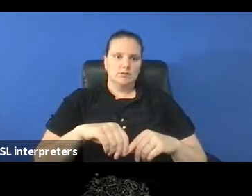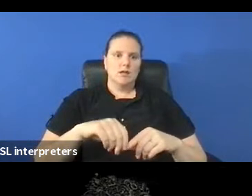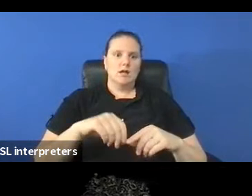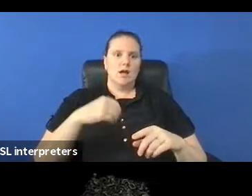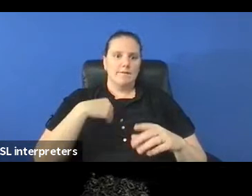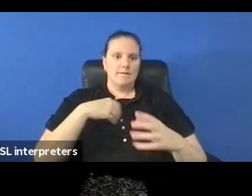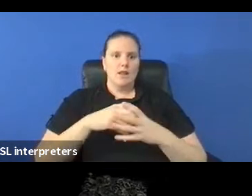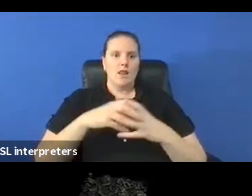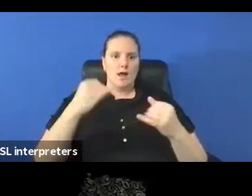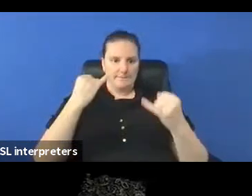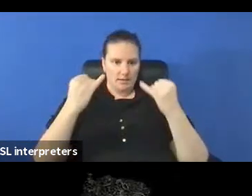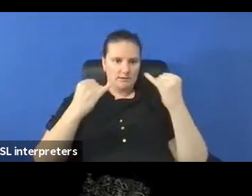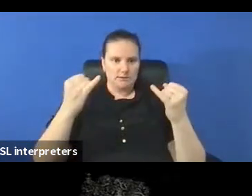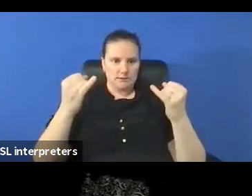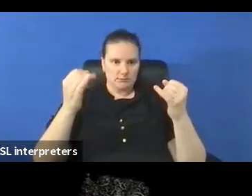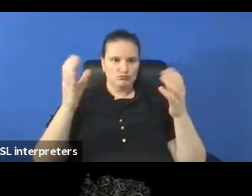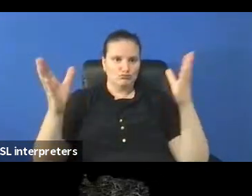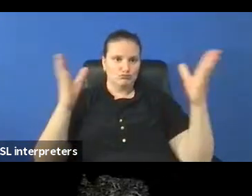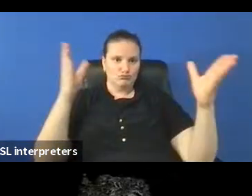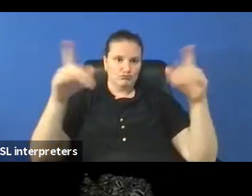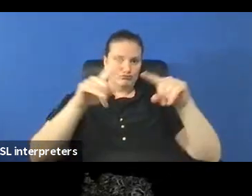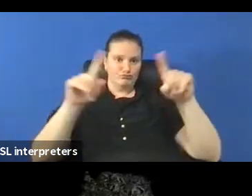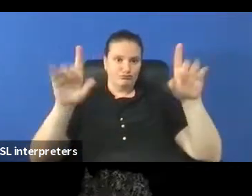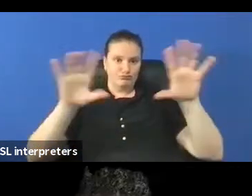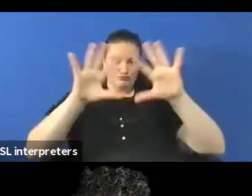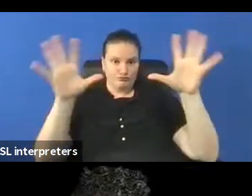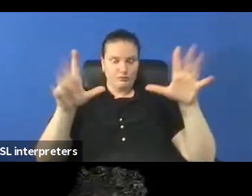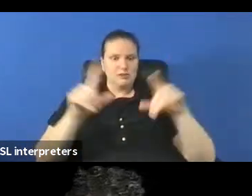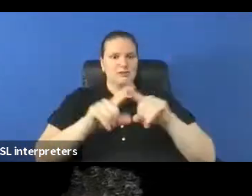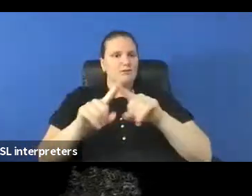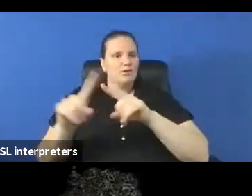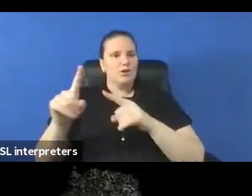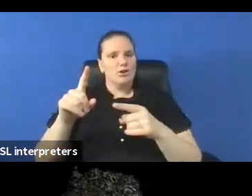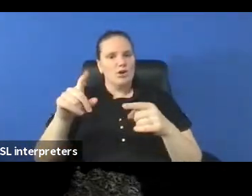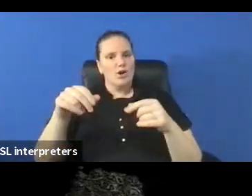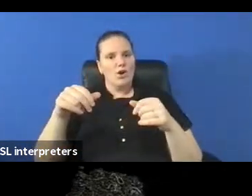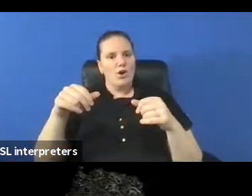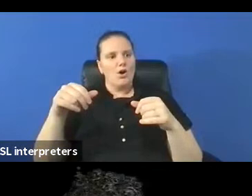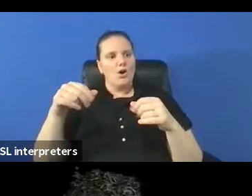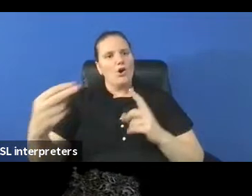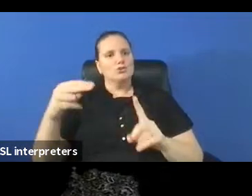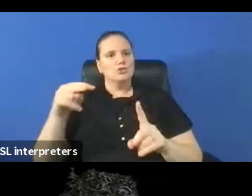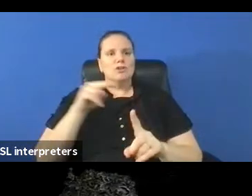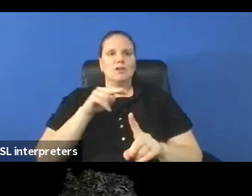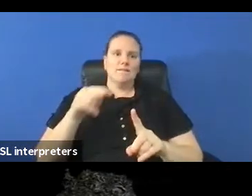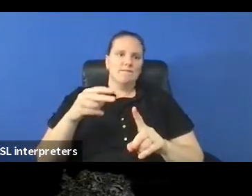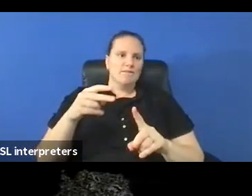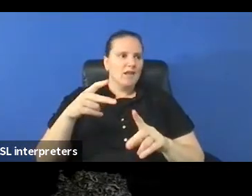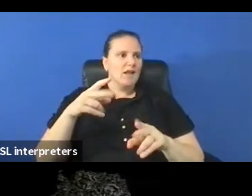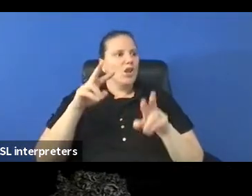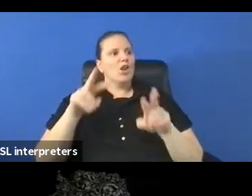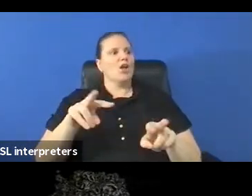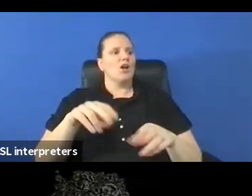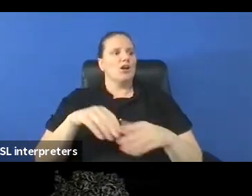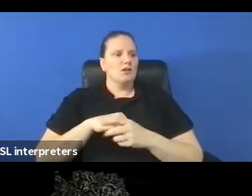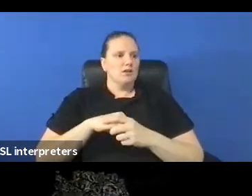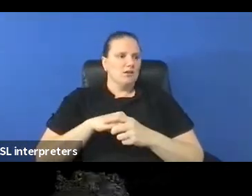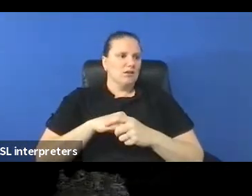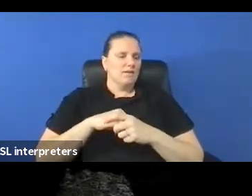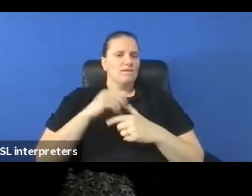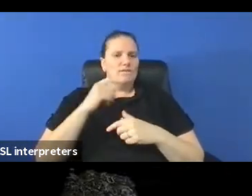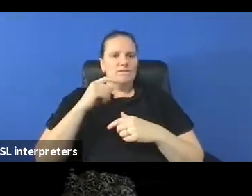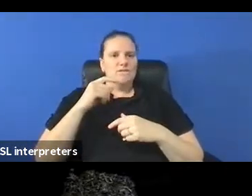of ideas out there, different alternatives that they looked at back during the